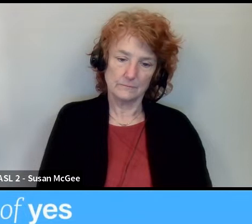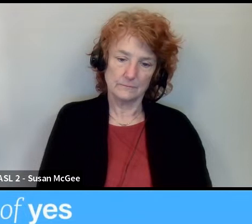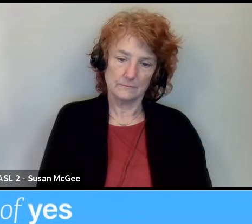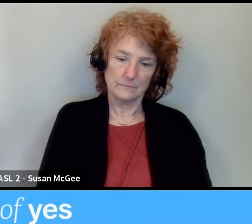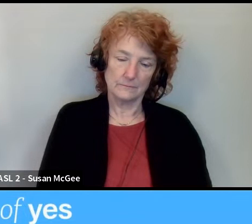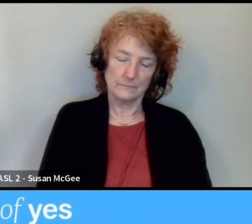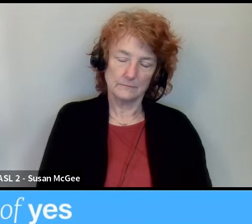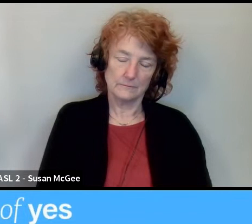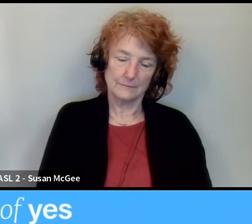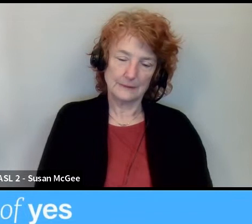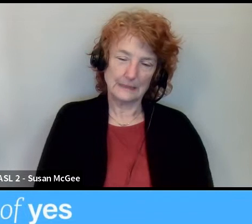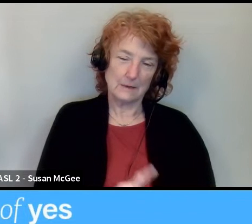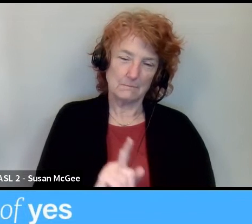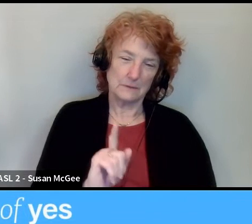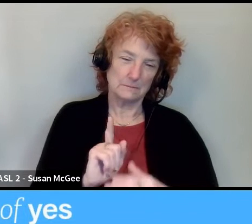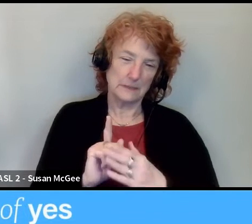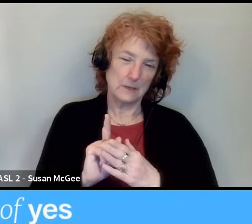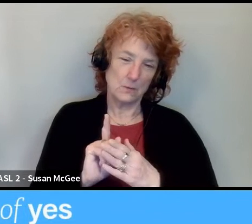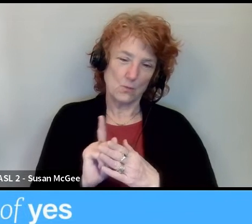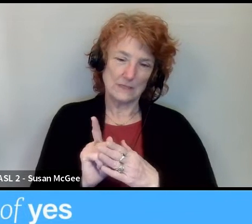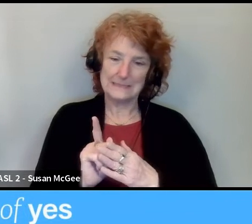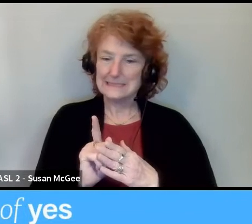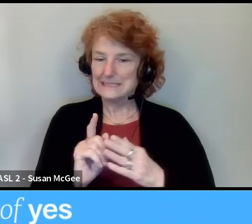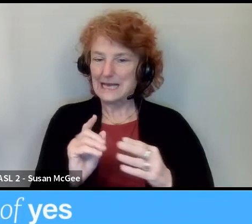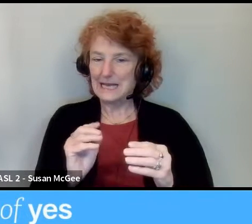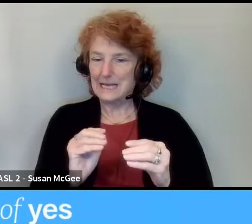Just give it 1 second.